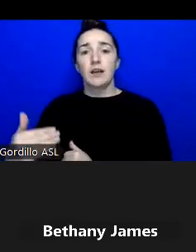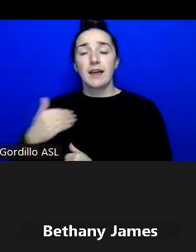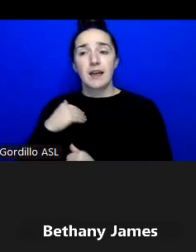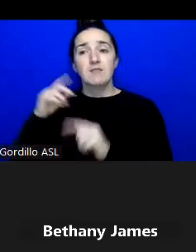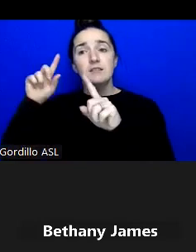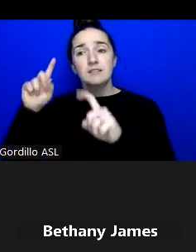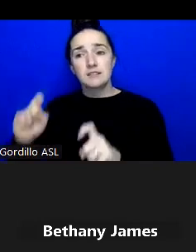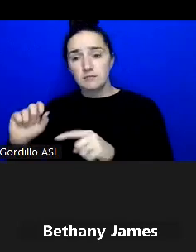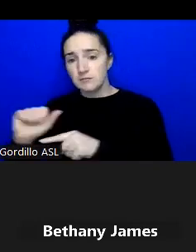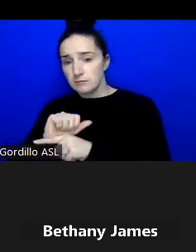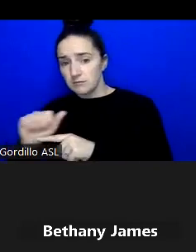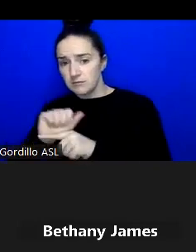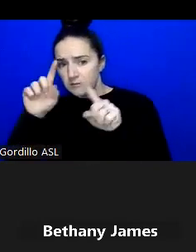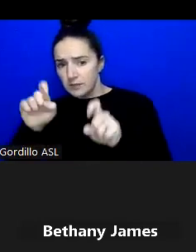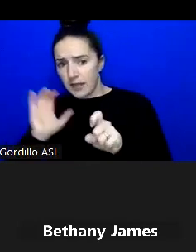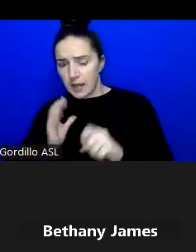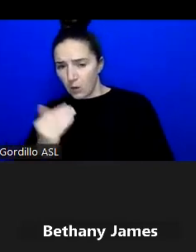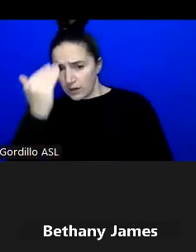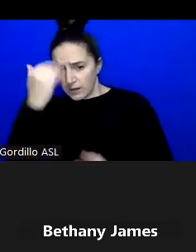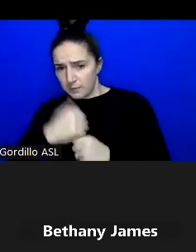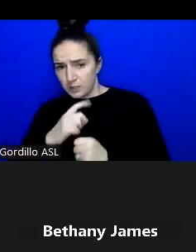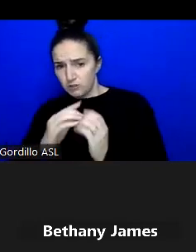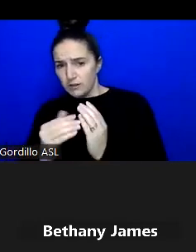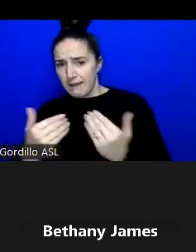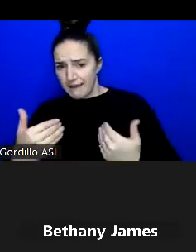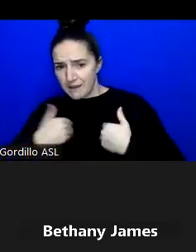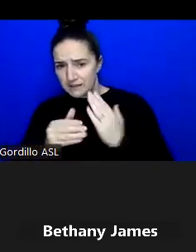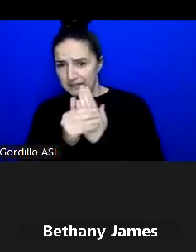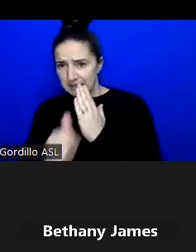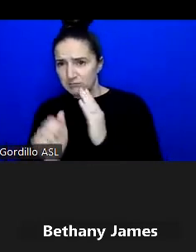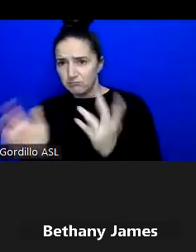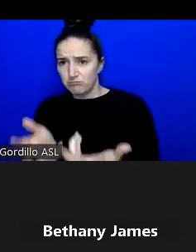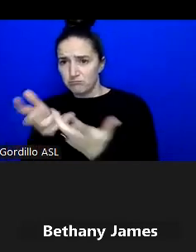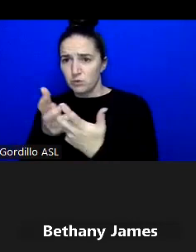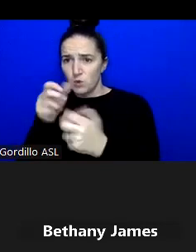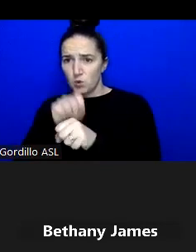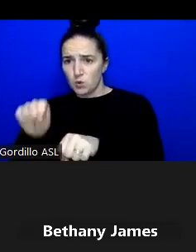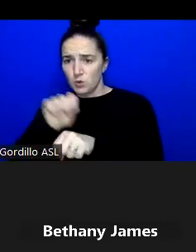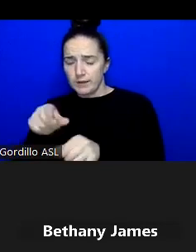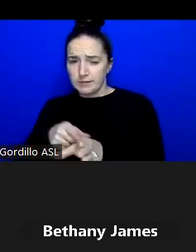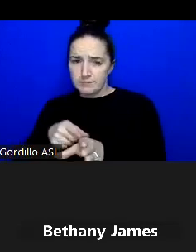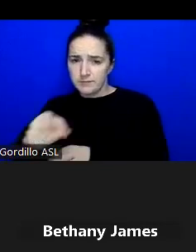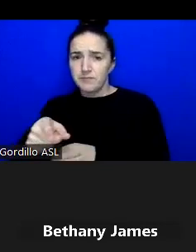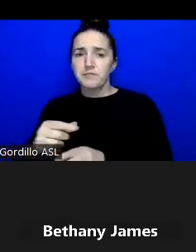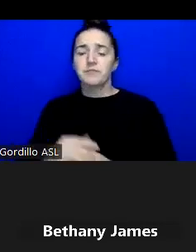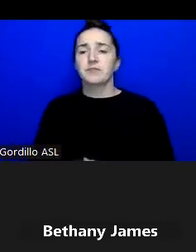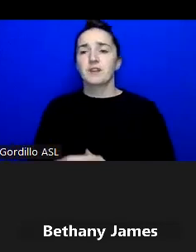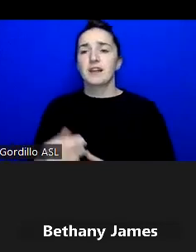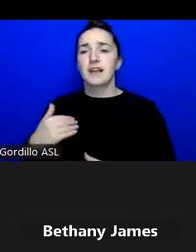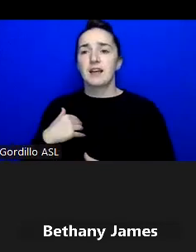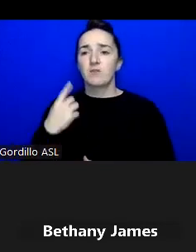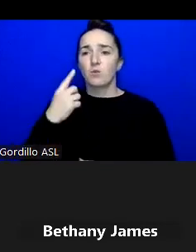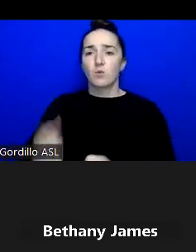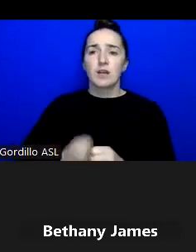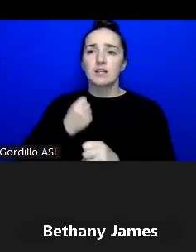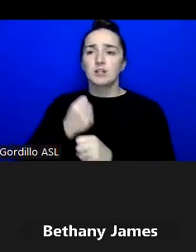skills that are necessary to be able to work in this capacity. We also have a clinical fellowship year, and that's a pretty